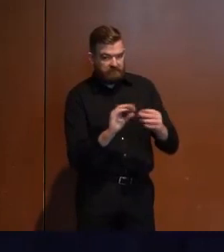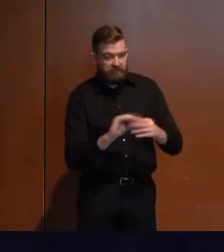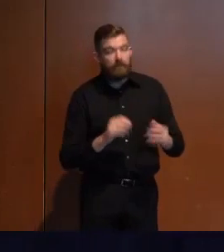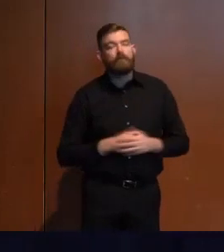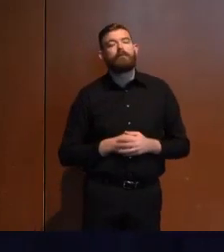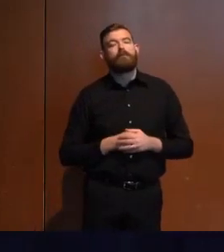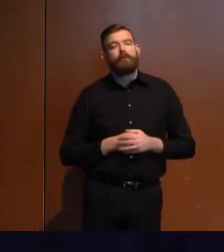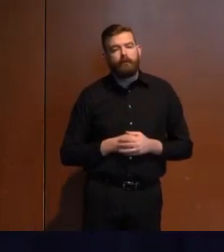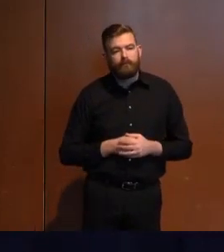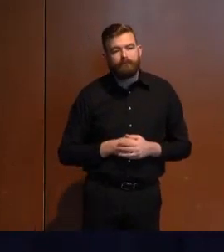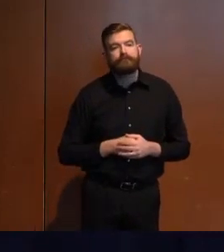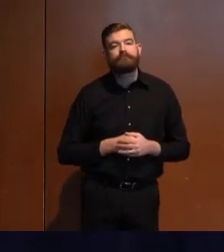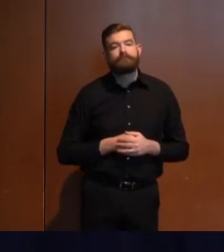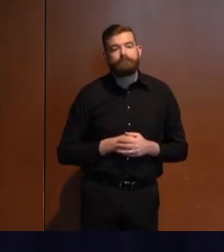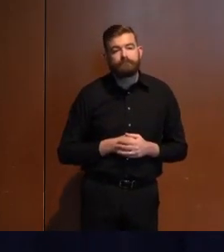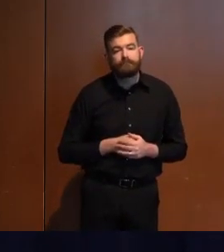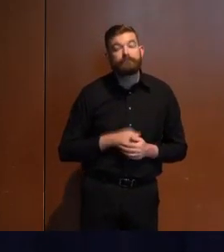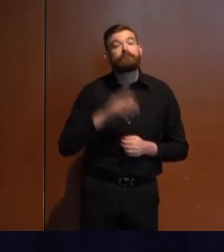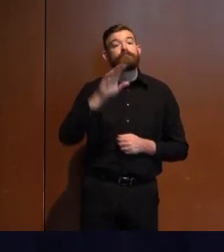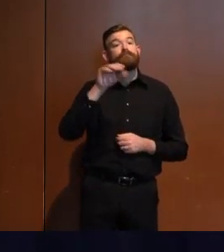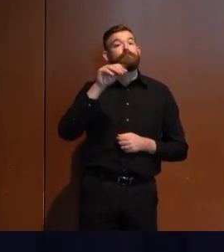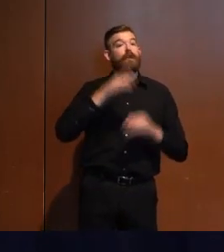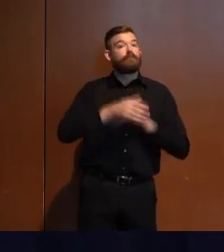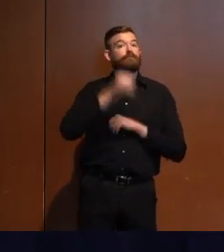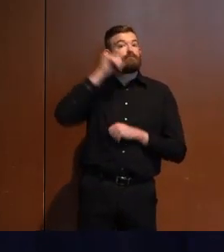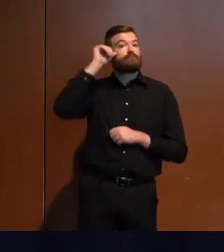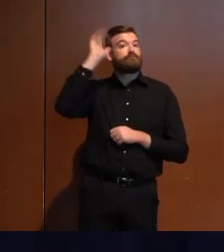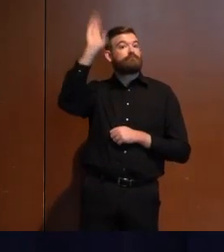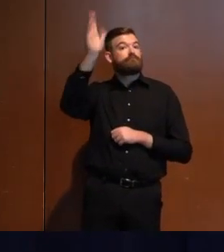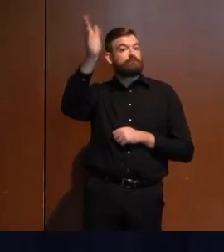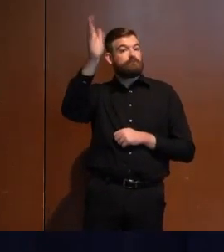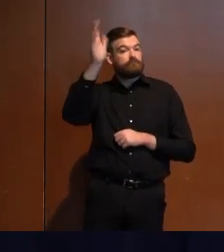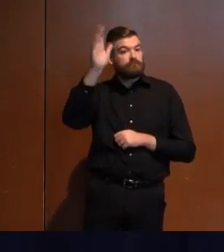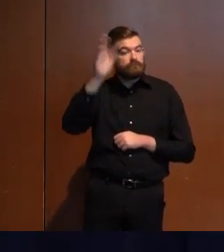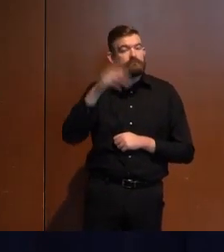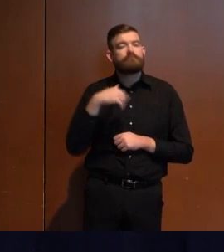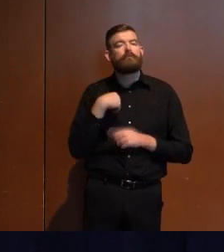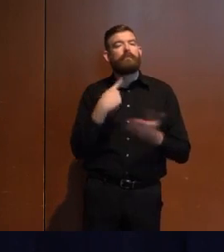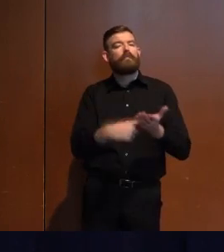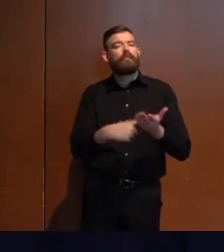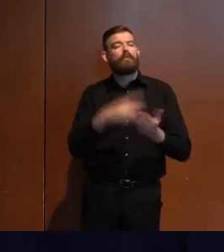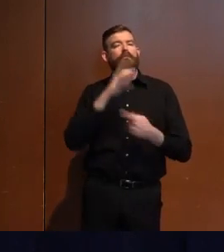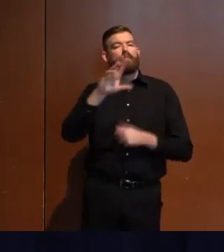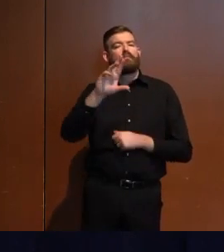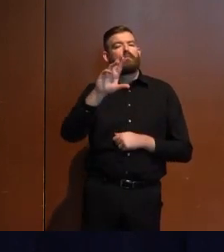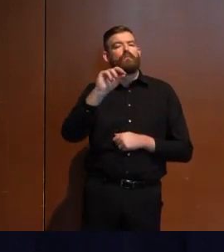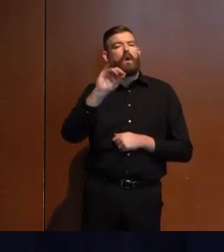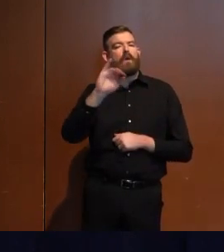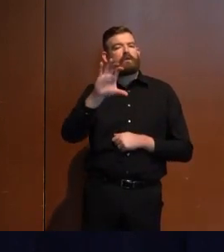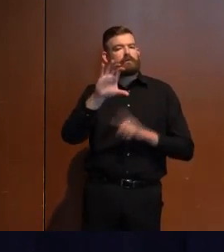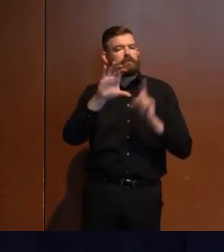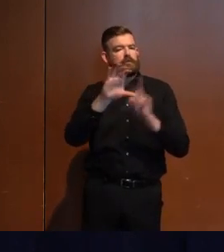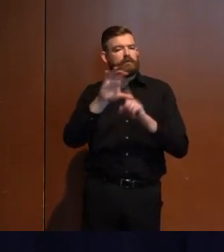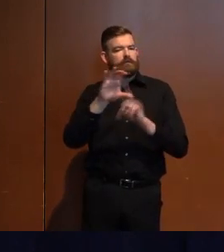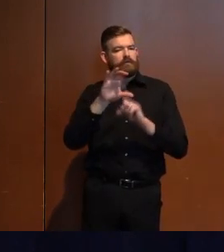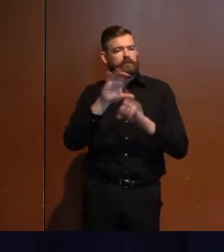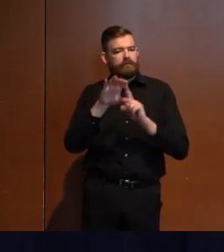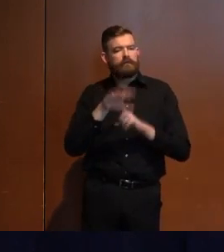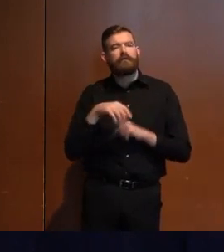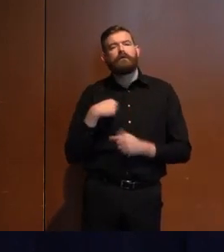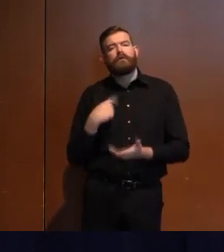rock, and I just wanted to make sure we weren't duplicating efforts. And I talked to the Attorney General's office. They had asked